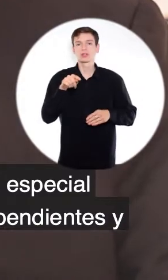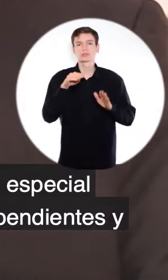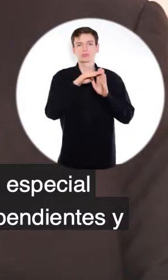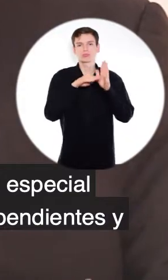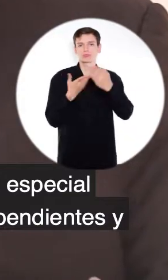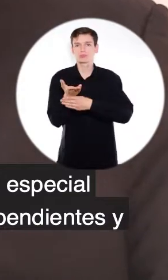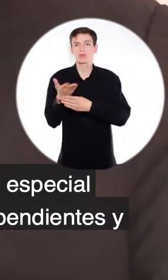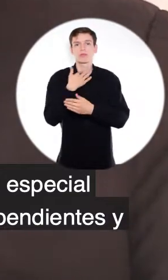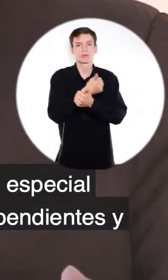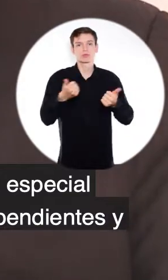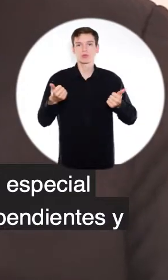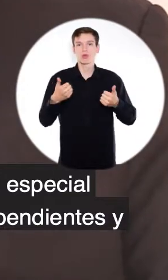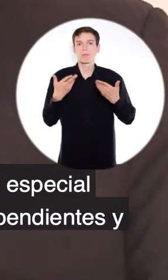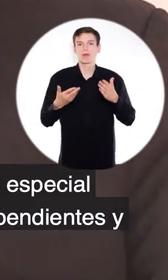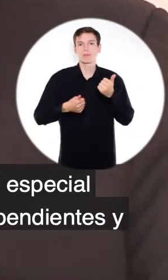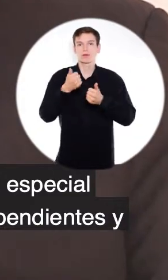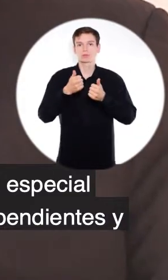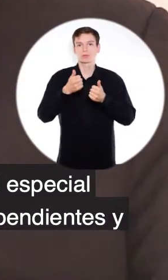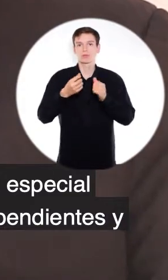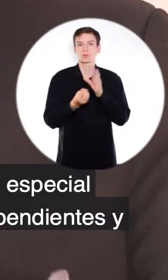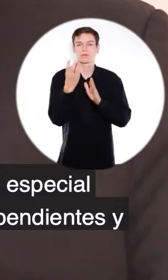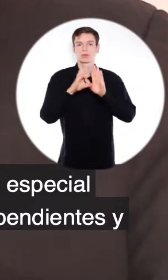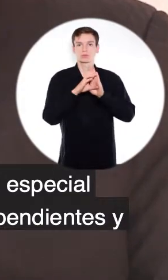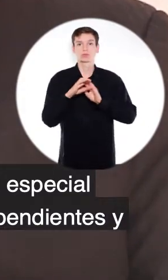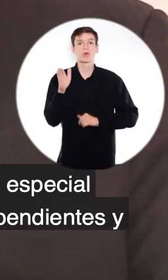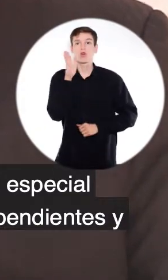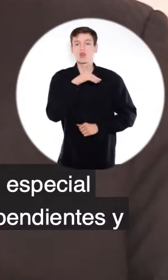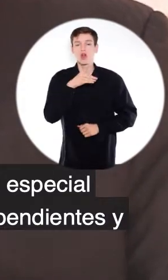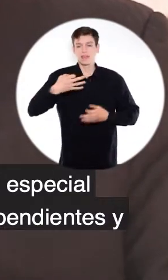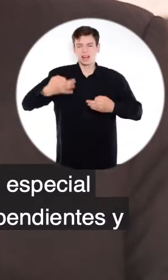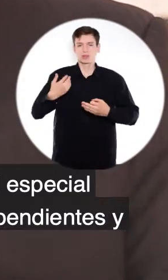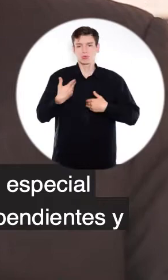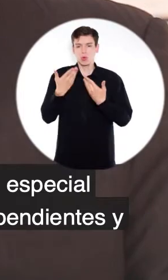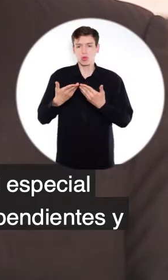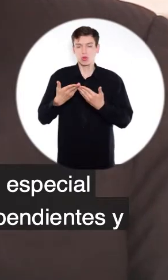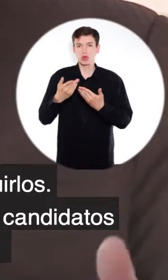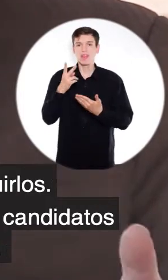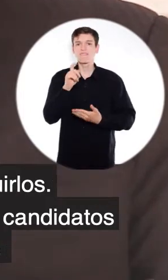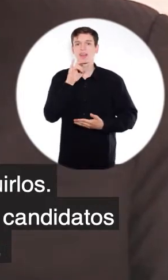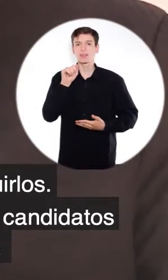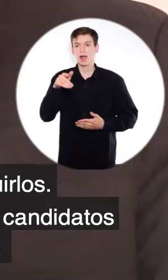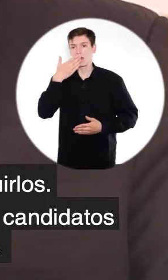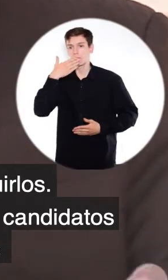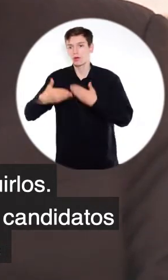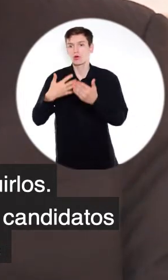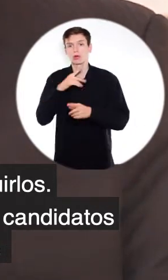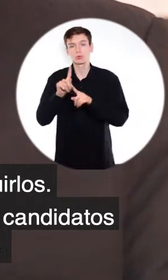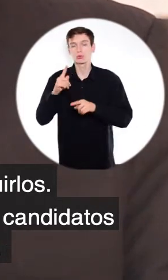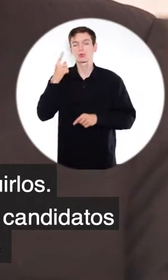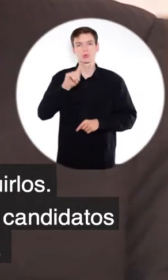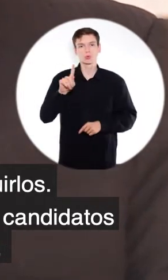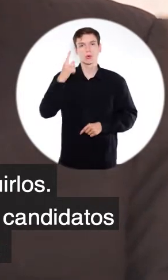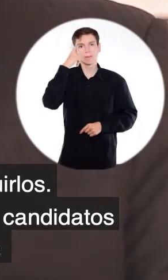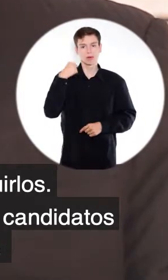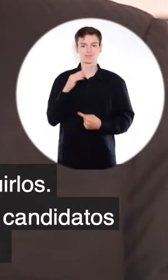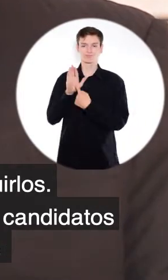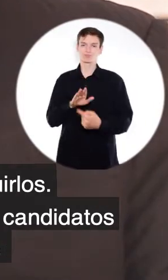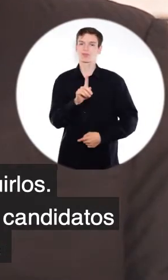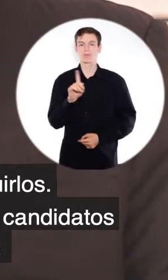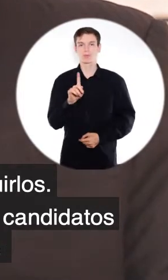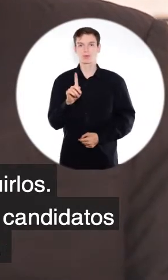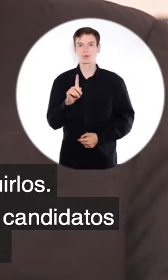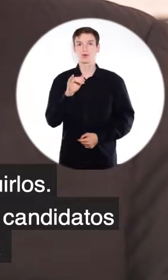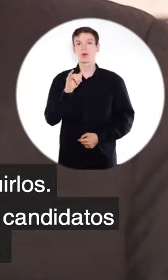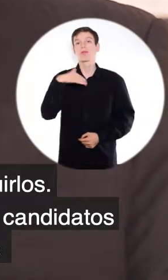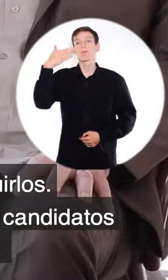other than allowing independents to run to make sure that they have the fair chance as anyone else. There's no reason to advantage them particularly, but also no reason